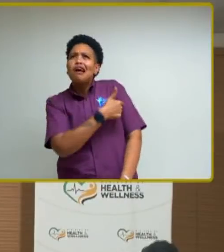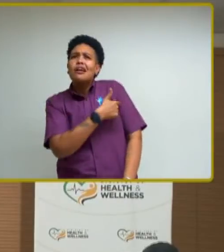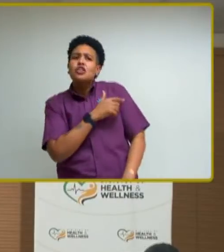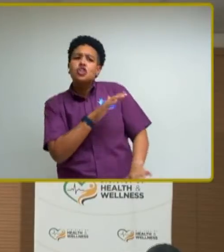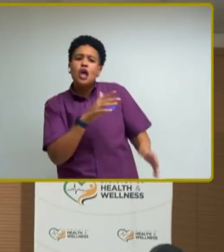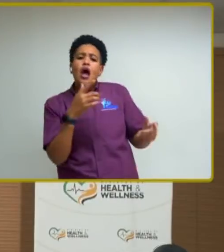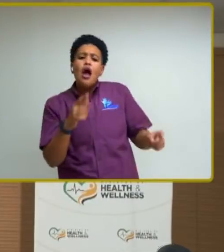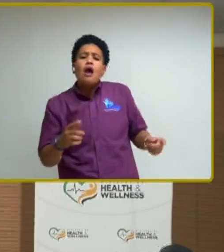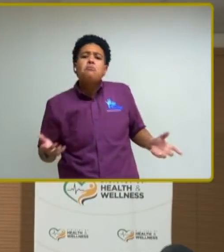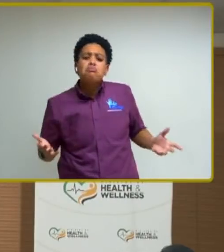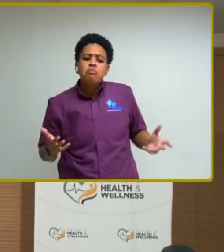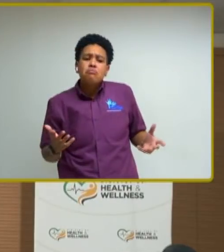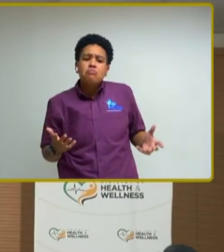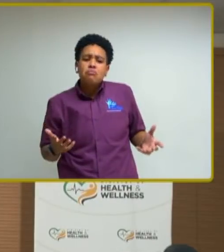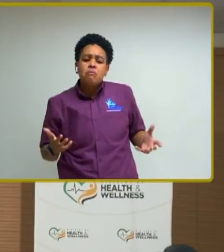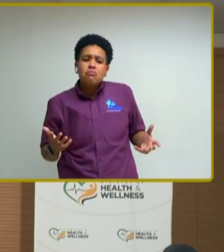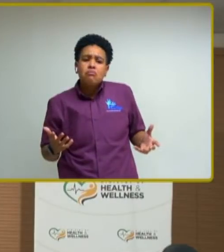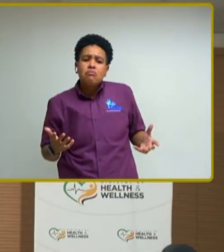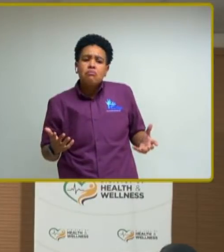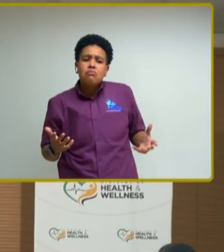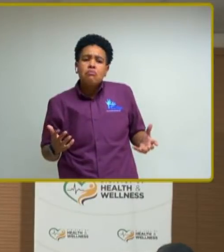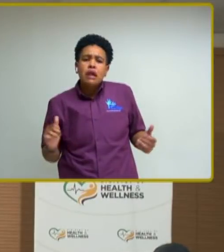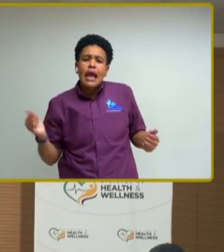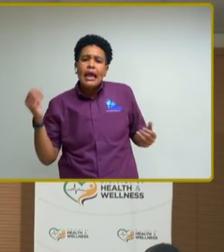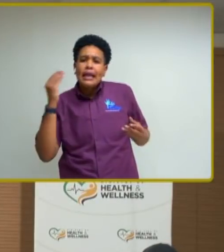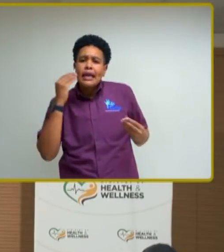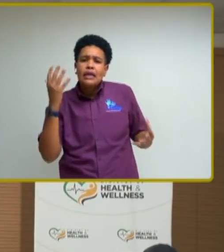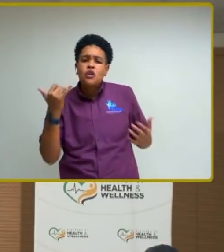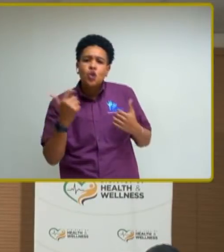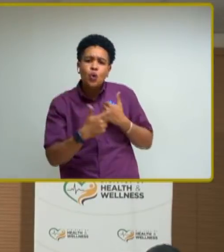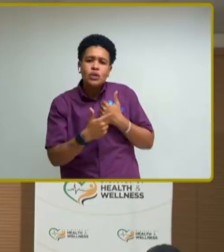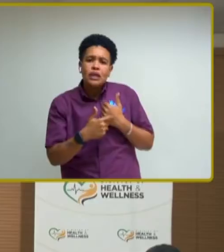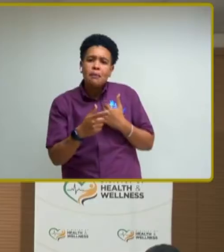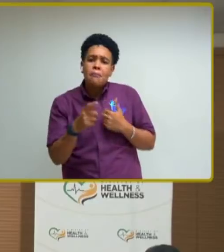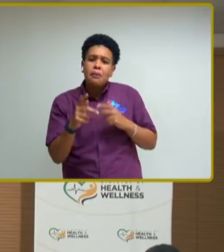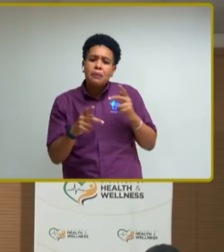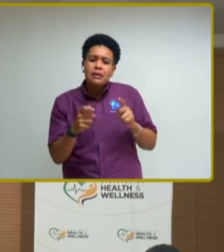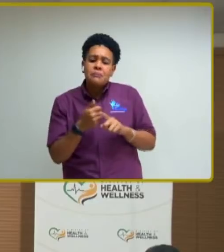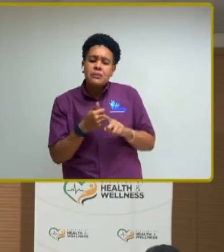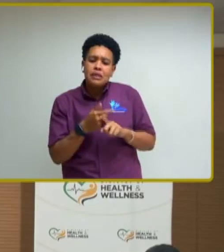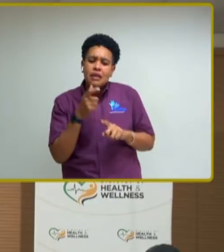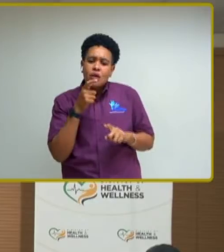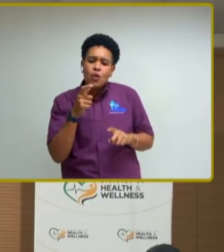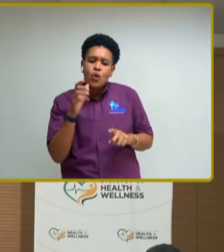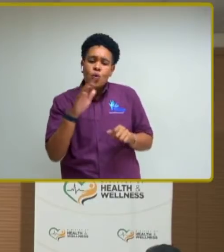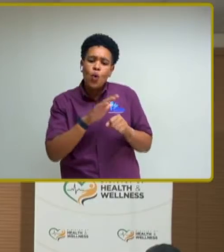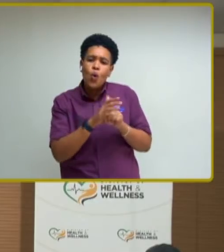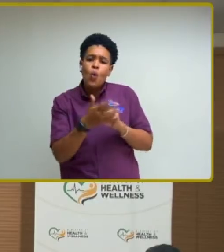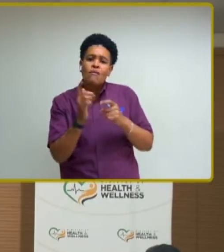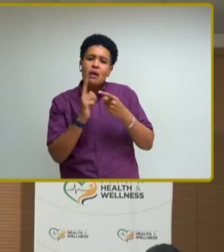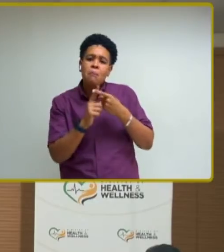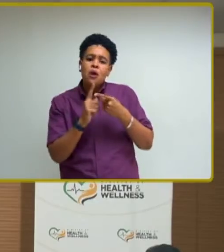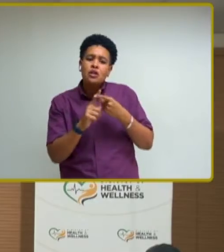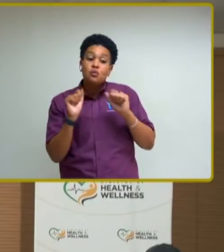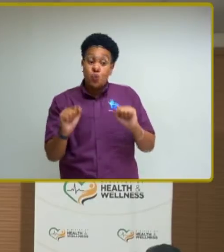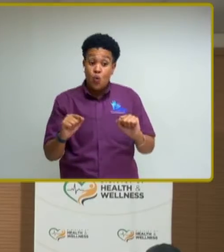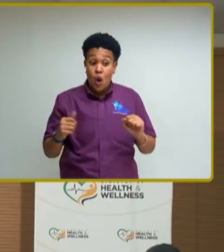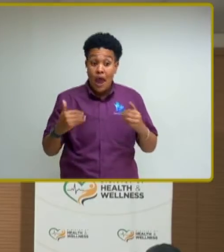vaccination. Is there any indication at this point that persons who are COVID positive could